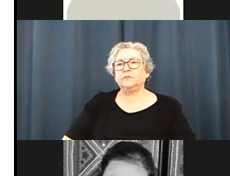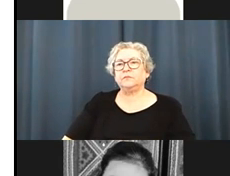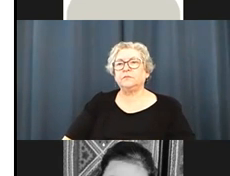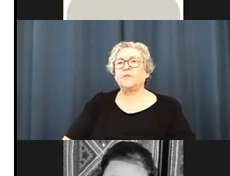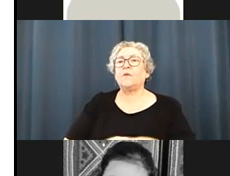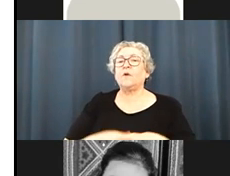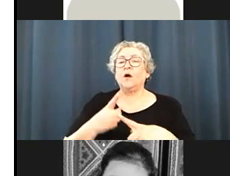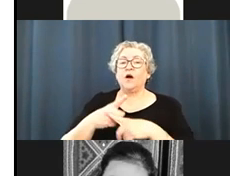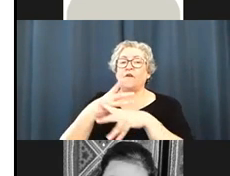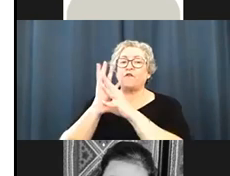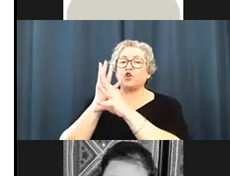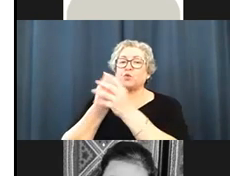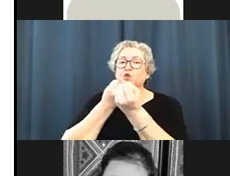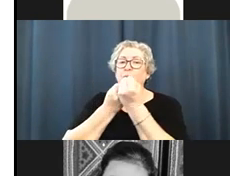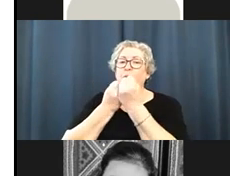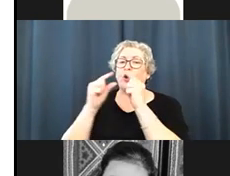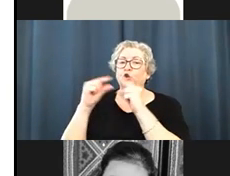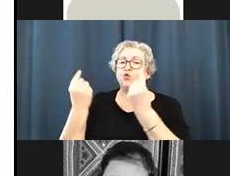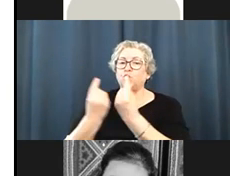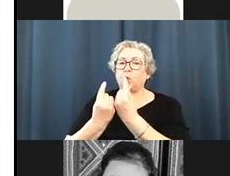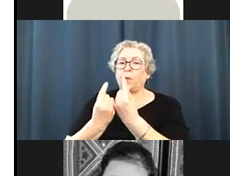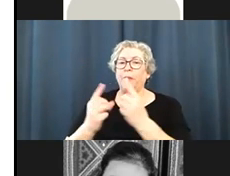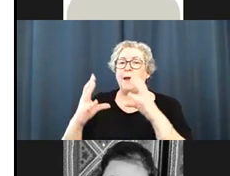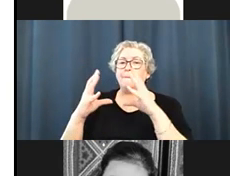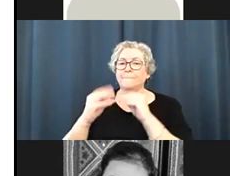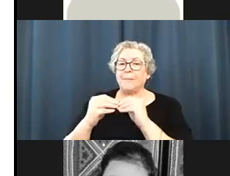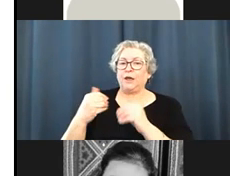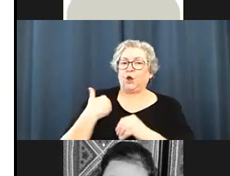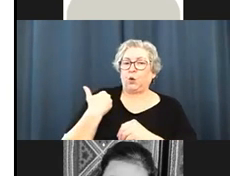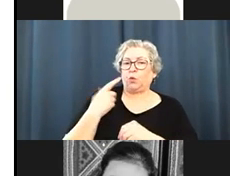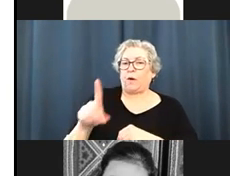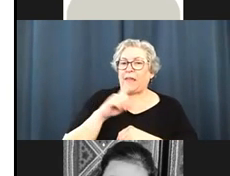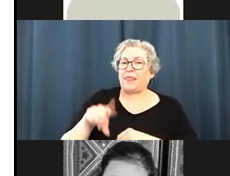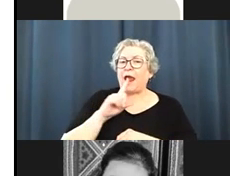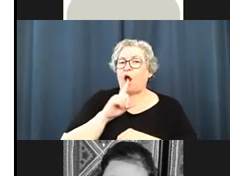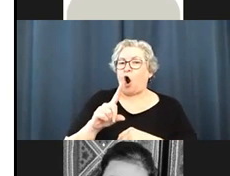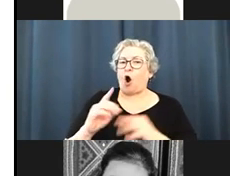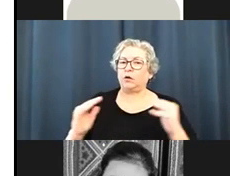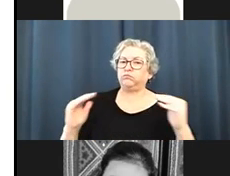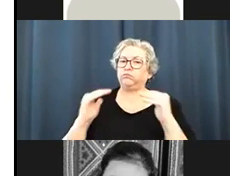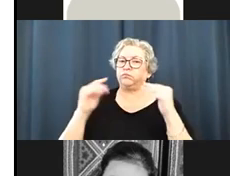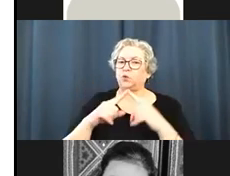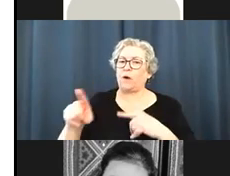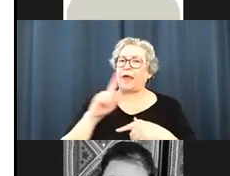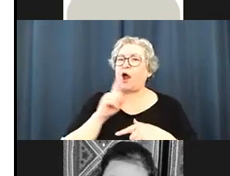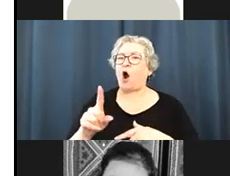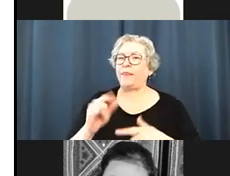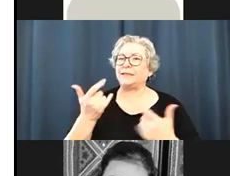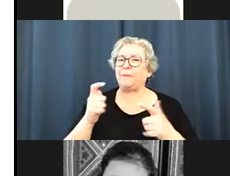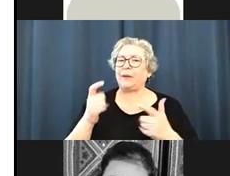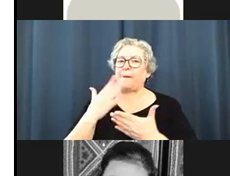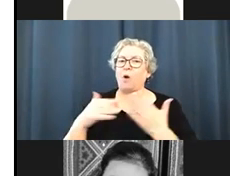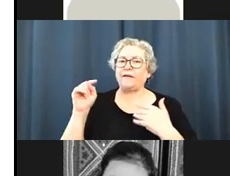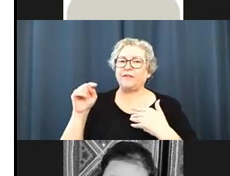virtual support groups, I see. Yes, meeting youth where they are is a really big piece to this. And